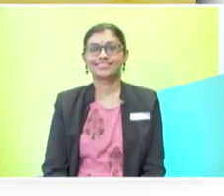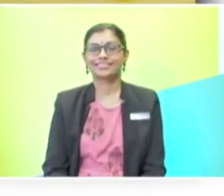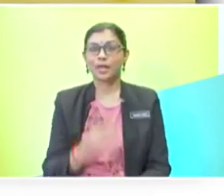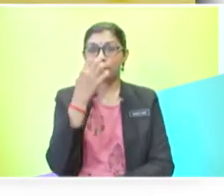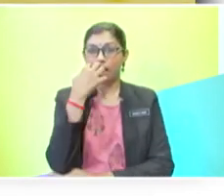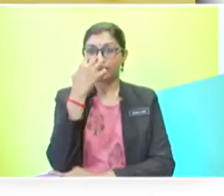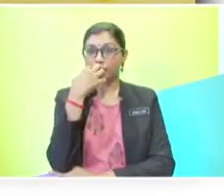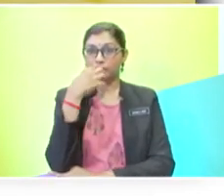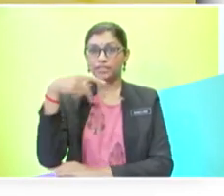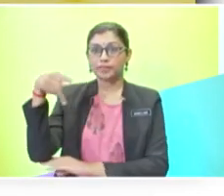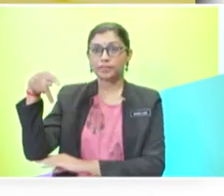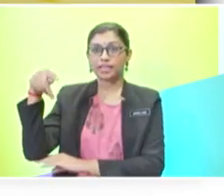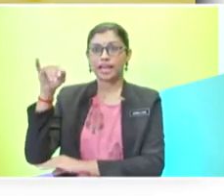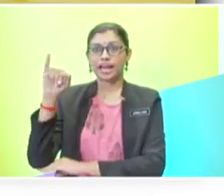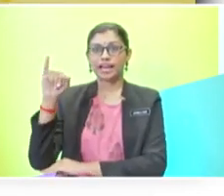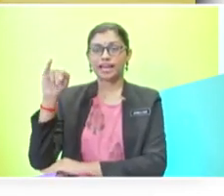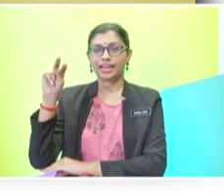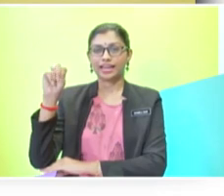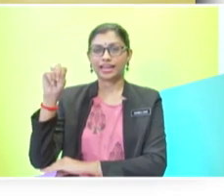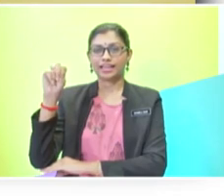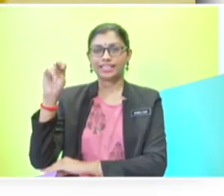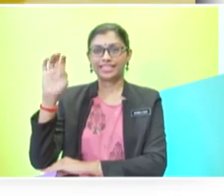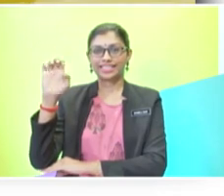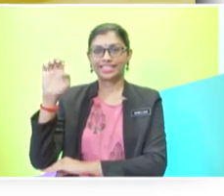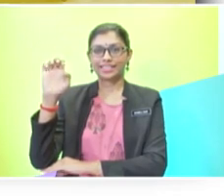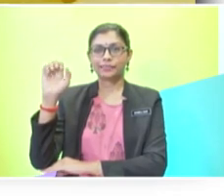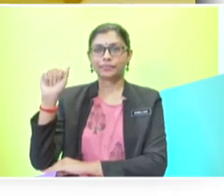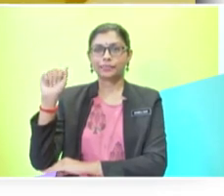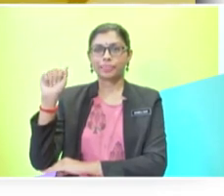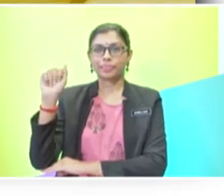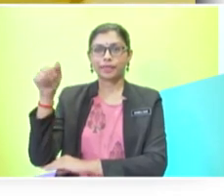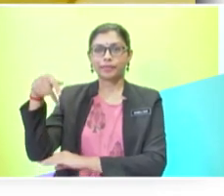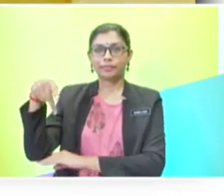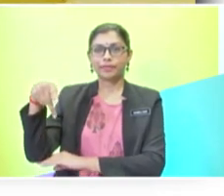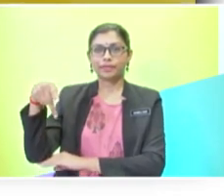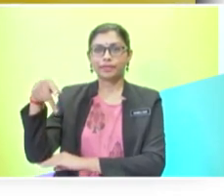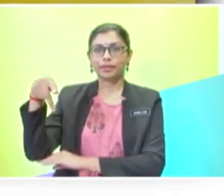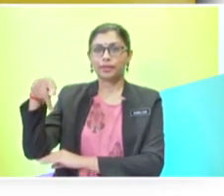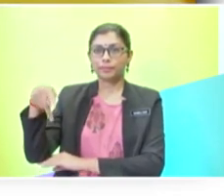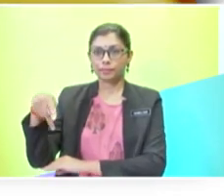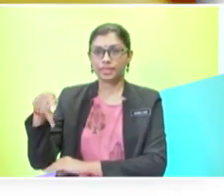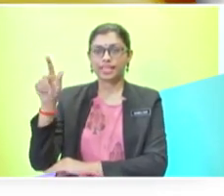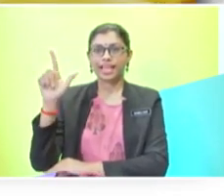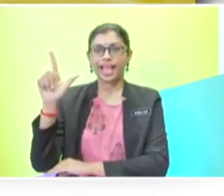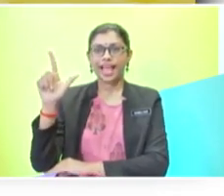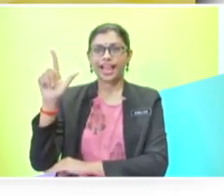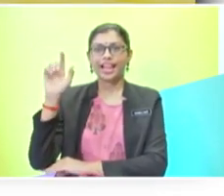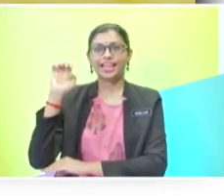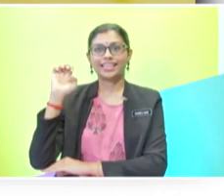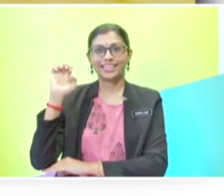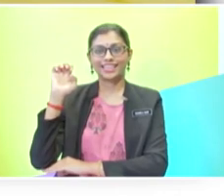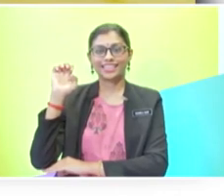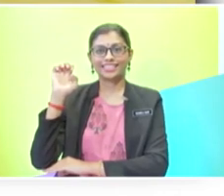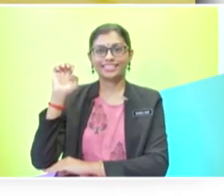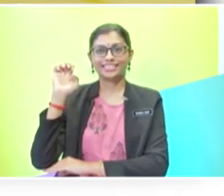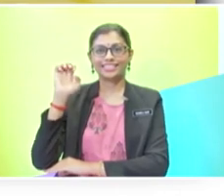Pineapple. P I N E A P P L